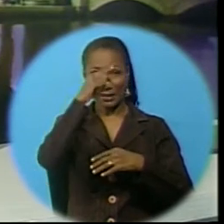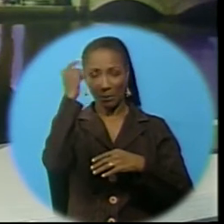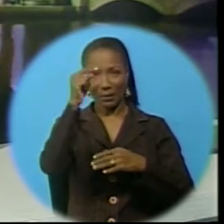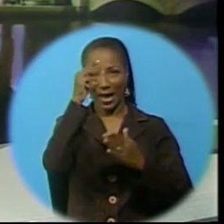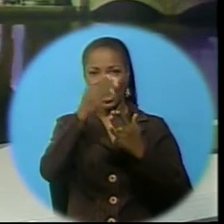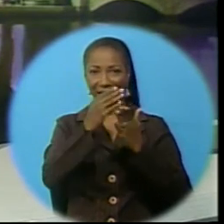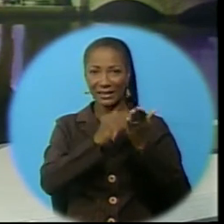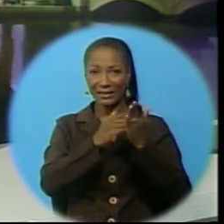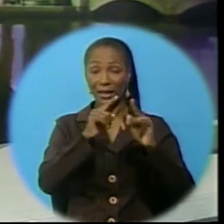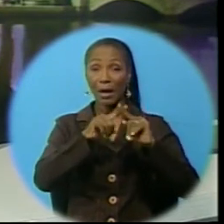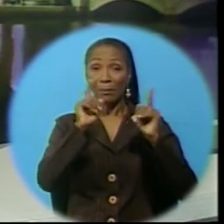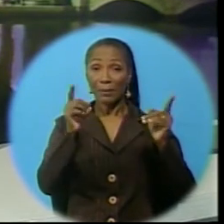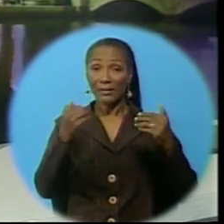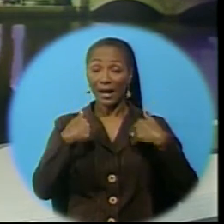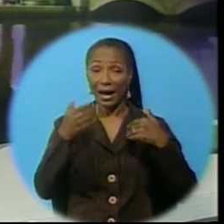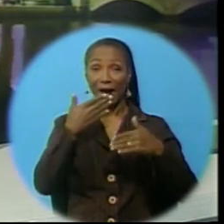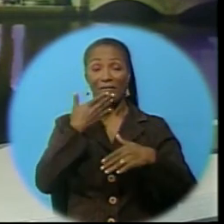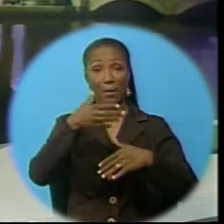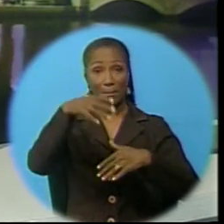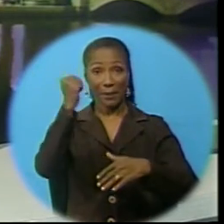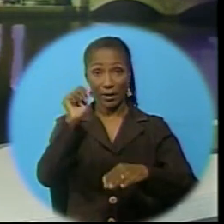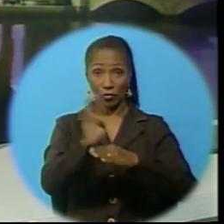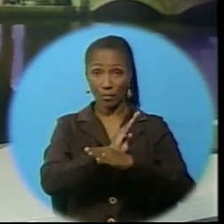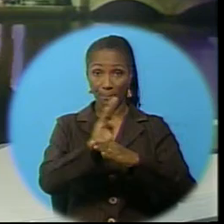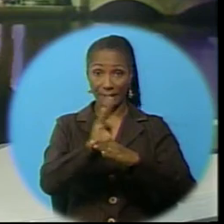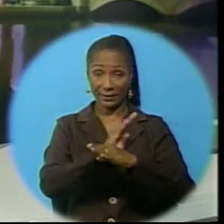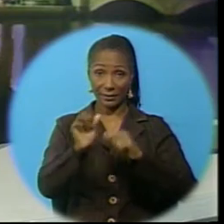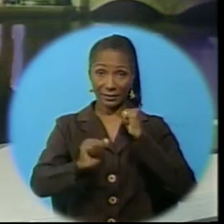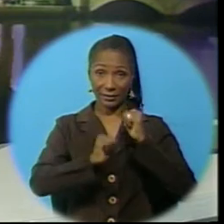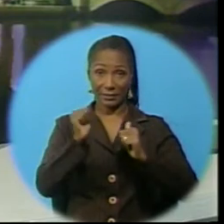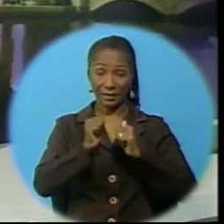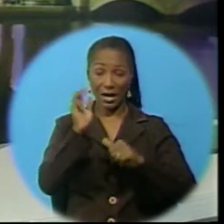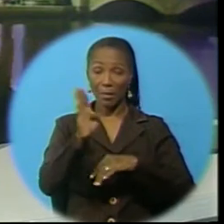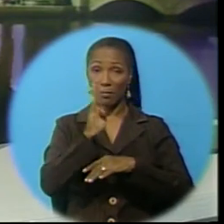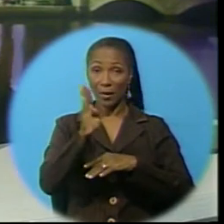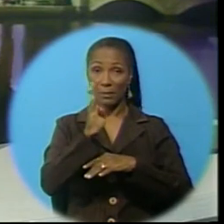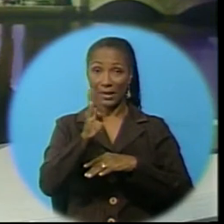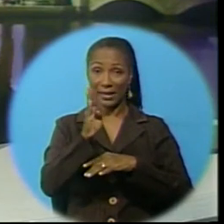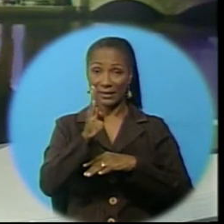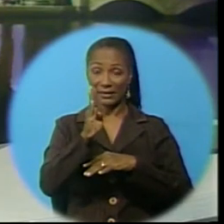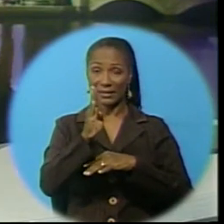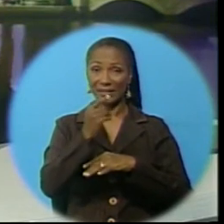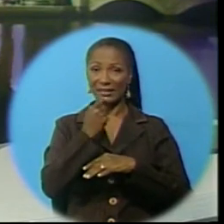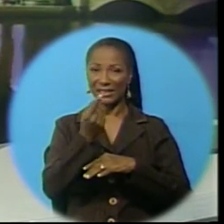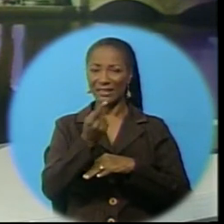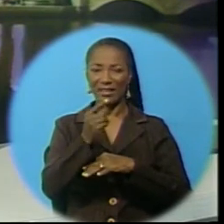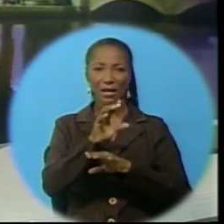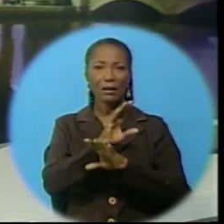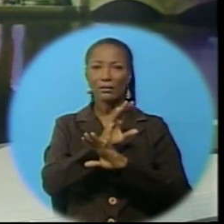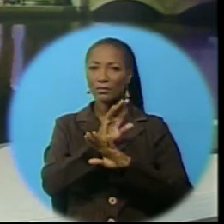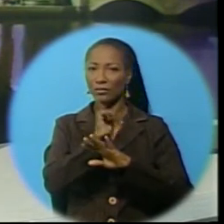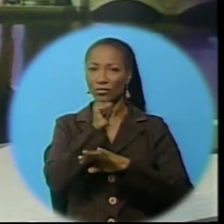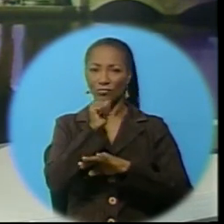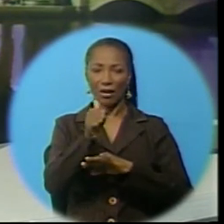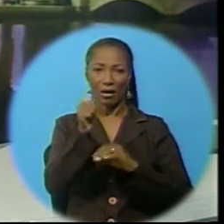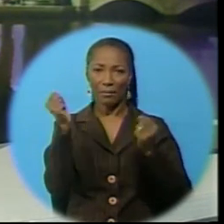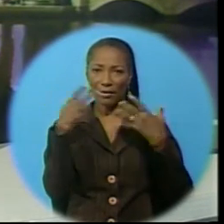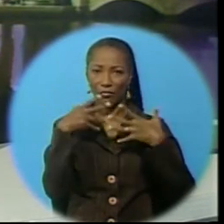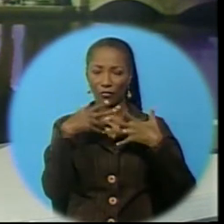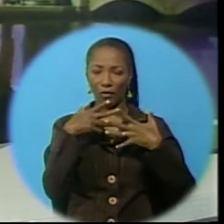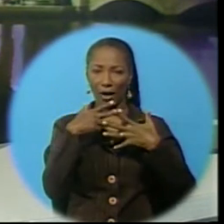transparency within the EU. In addition, he told Barbadians not to panic as the list was not expected to affect the island